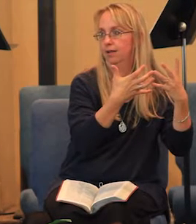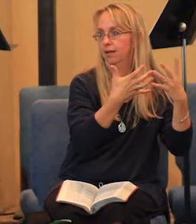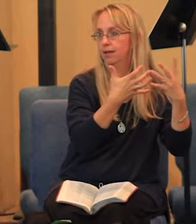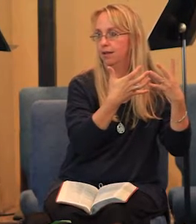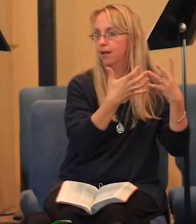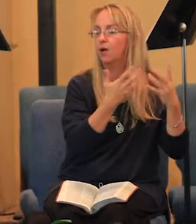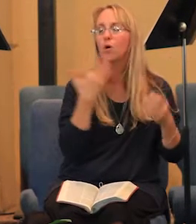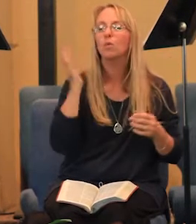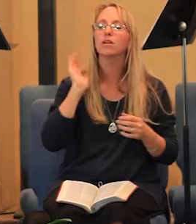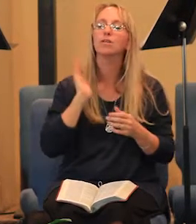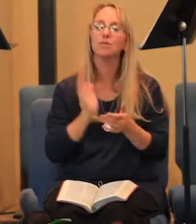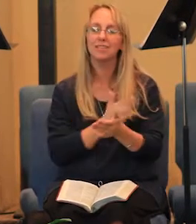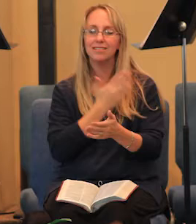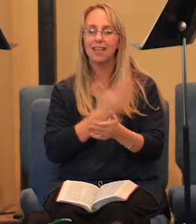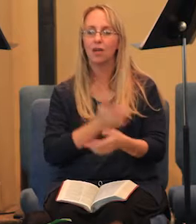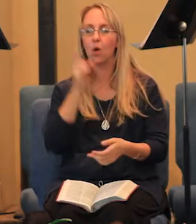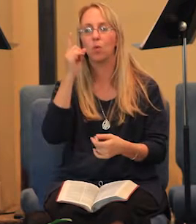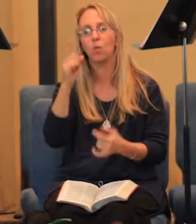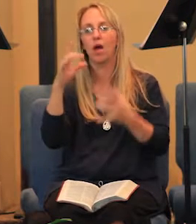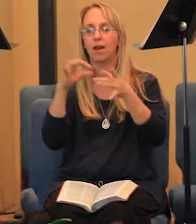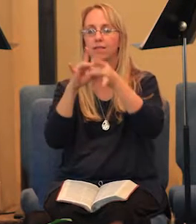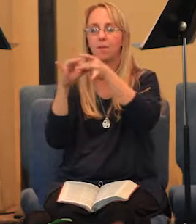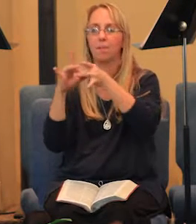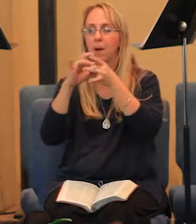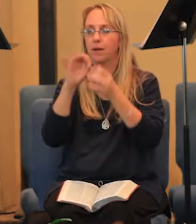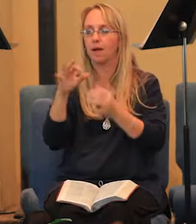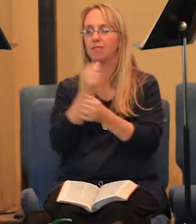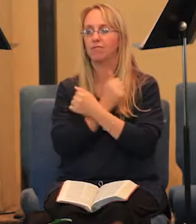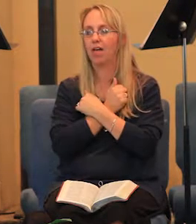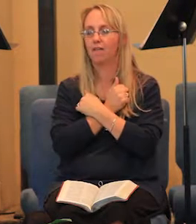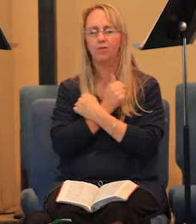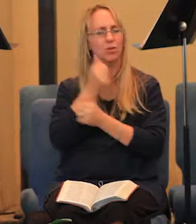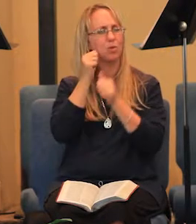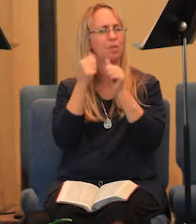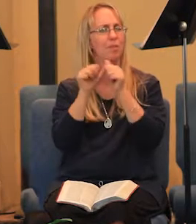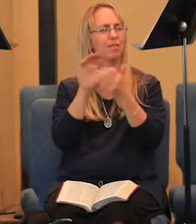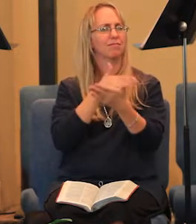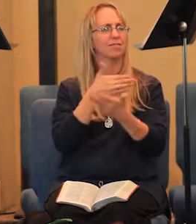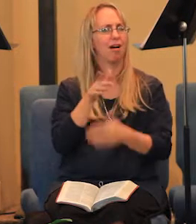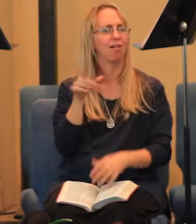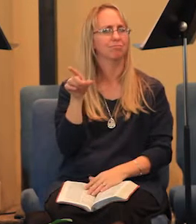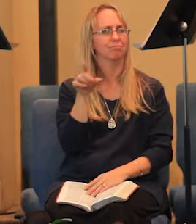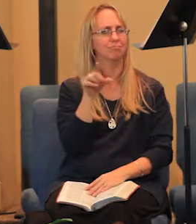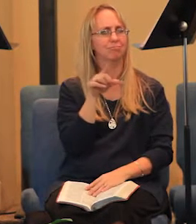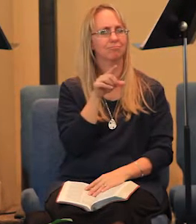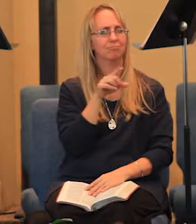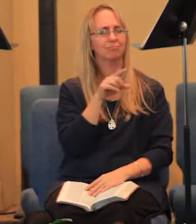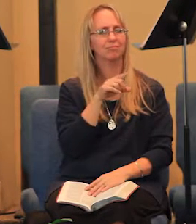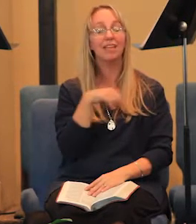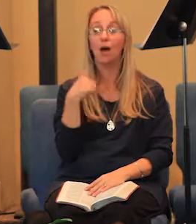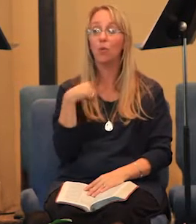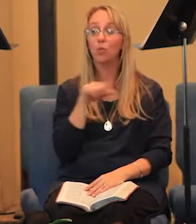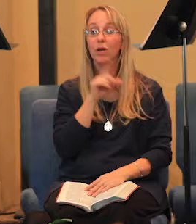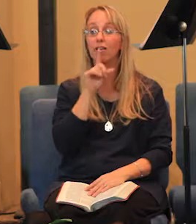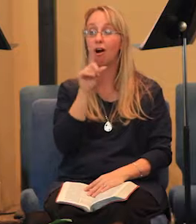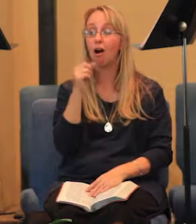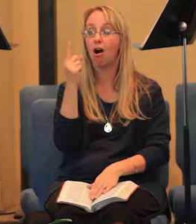We used to sing the song, "We are one in the bond of love." You guys remember that song? Yeah, we are one